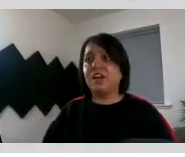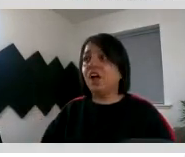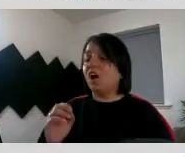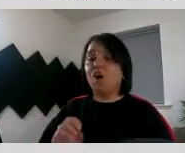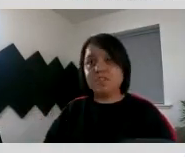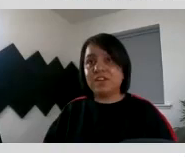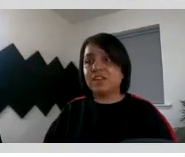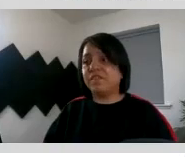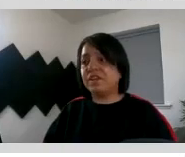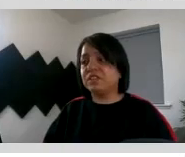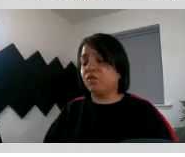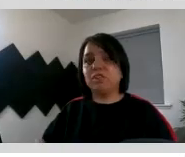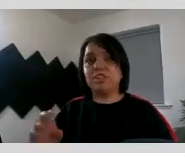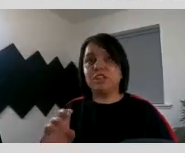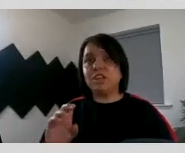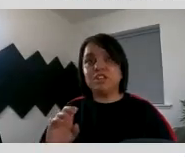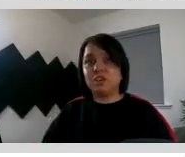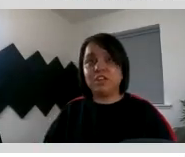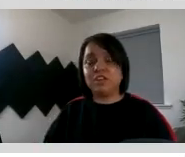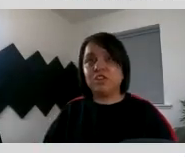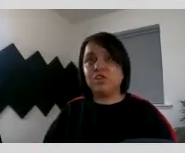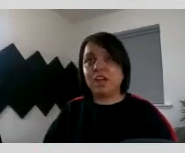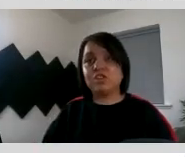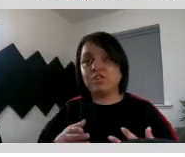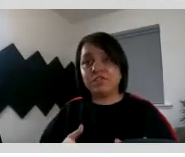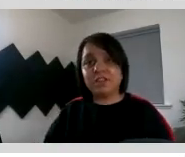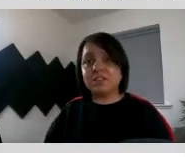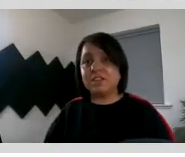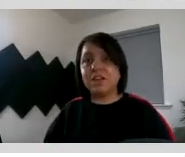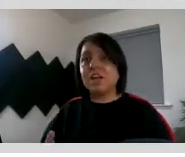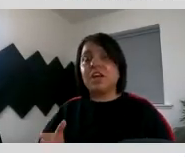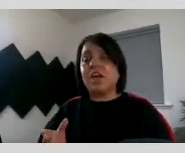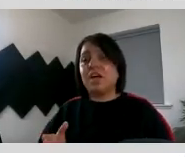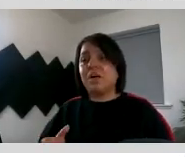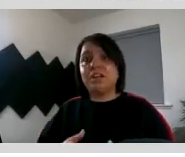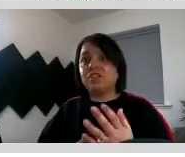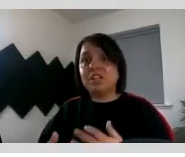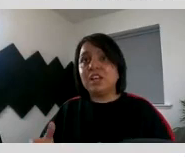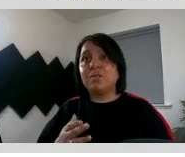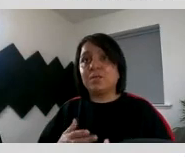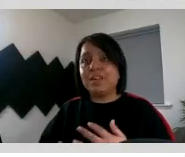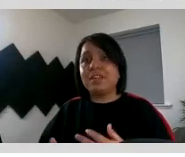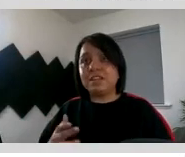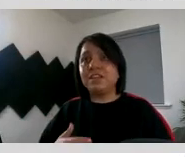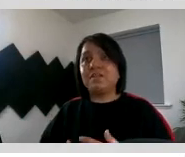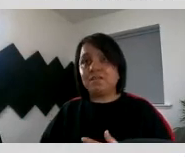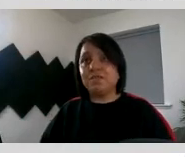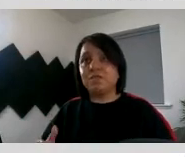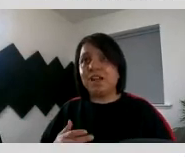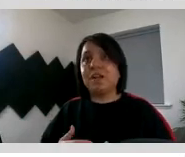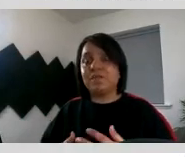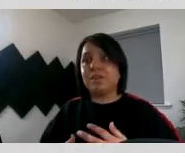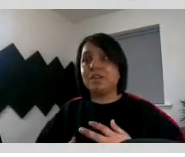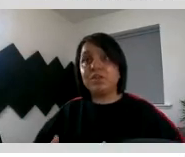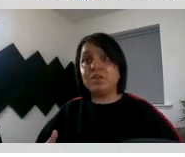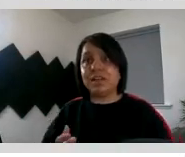either overstayed their visa or they're snuck into the UK through France, and they're just here waiting to